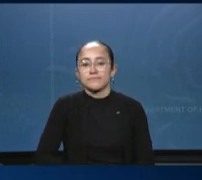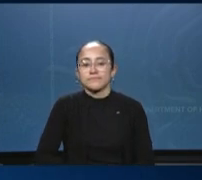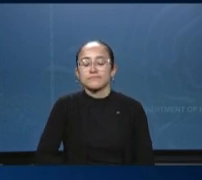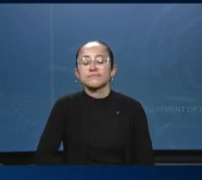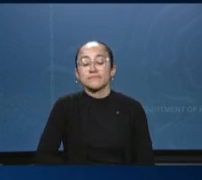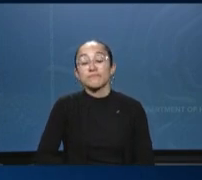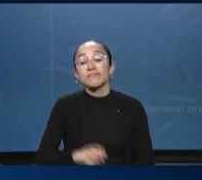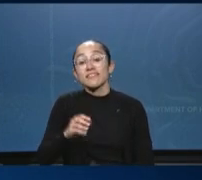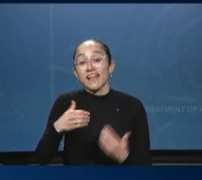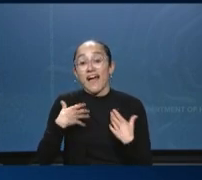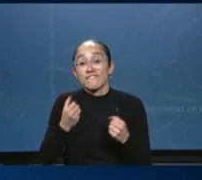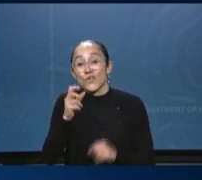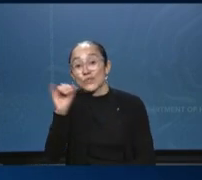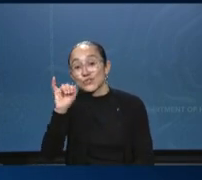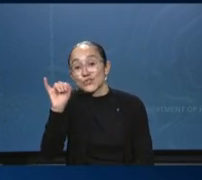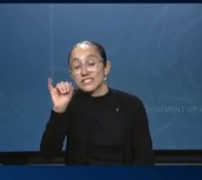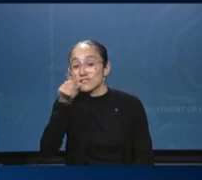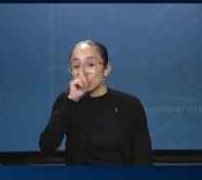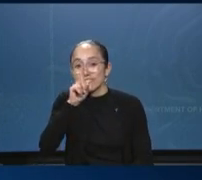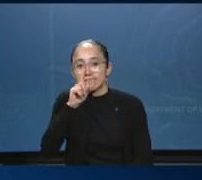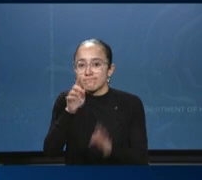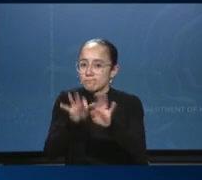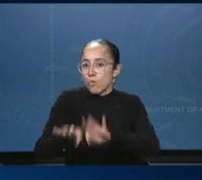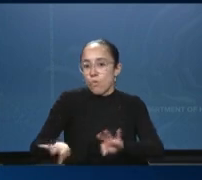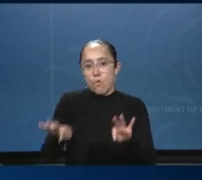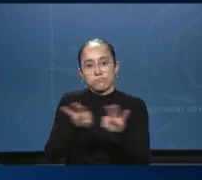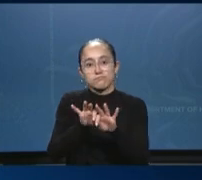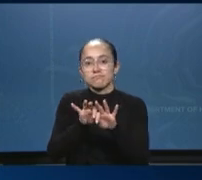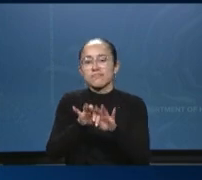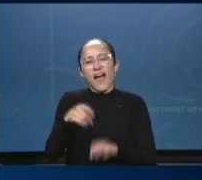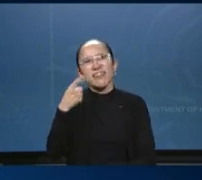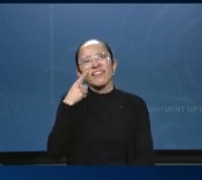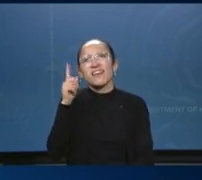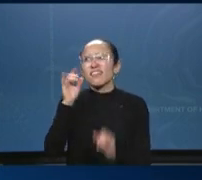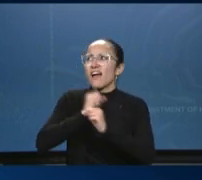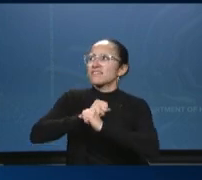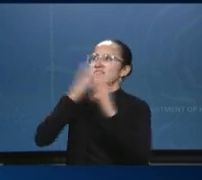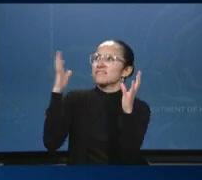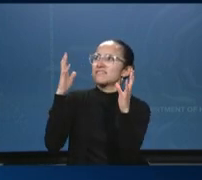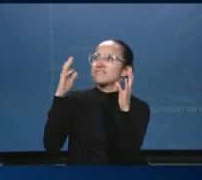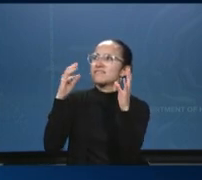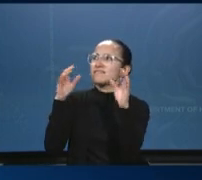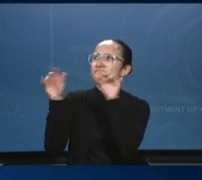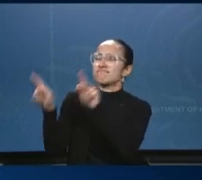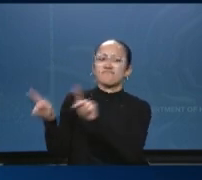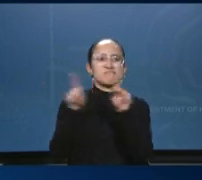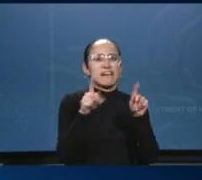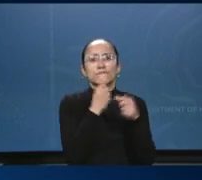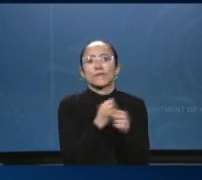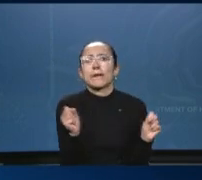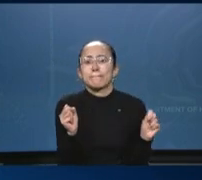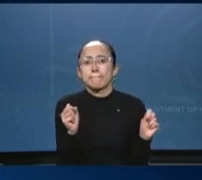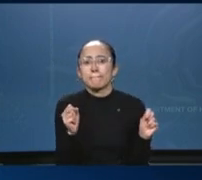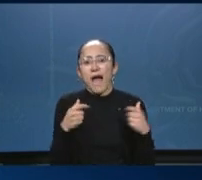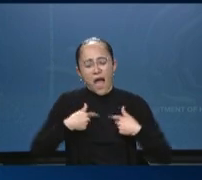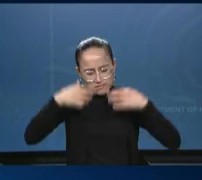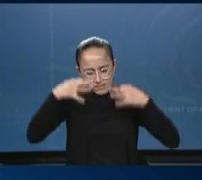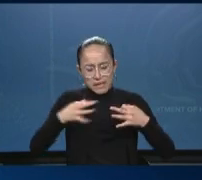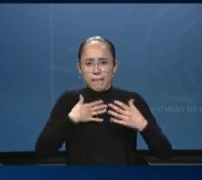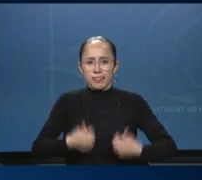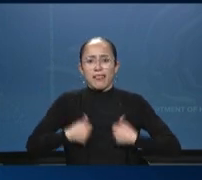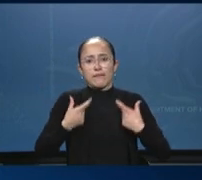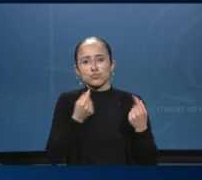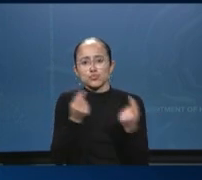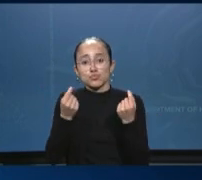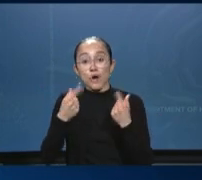Having health insurance is so important. I think of it as freedom, like freedom to decide what you want to do with your life. I want to